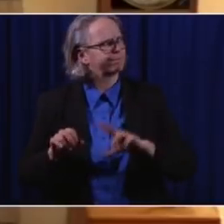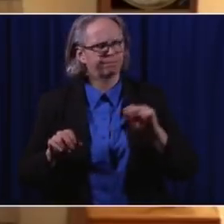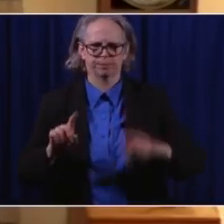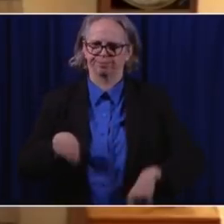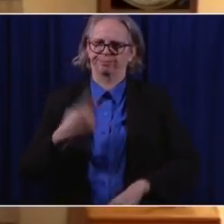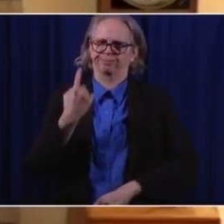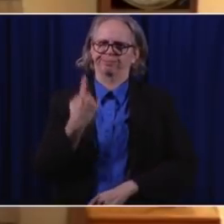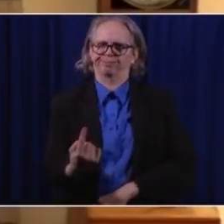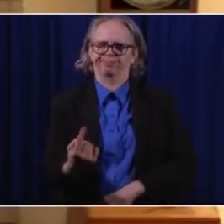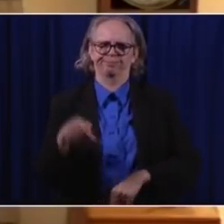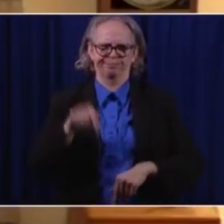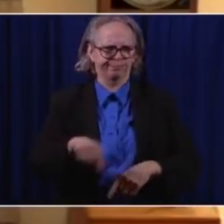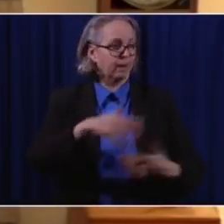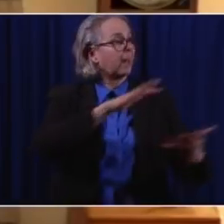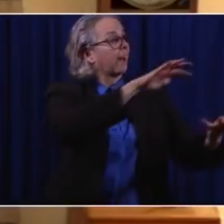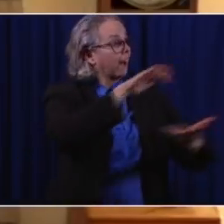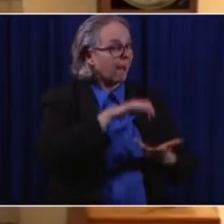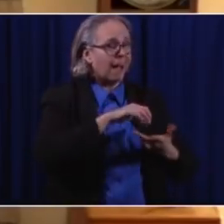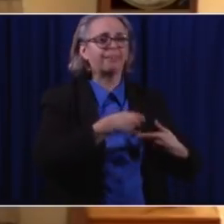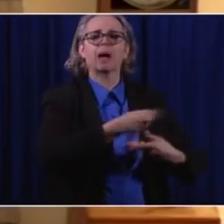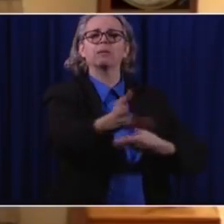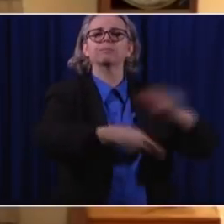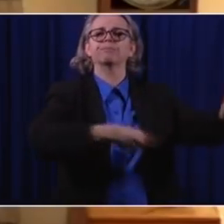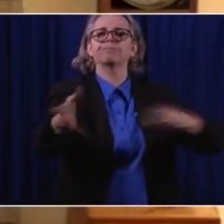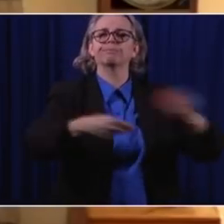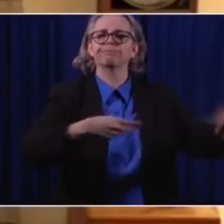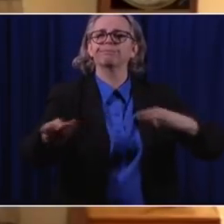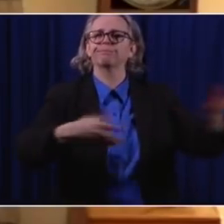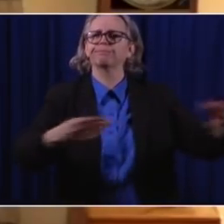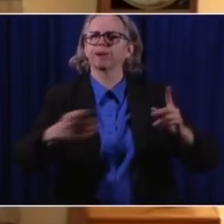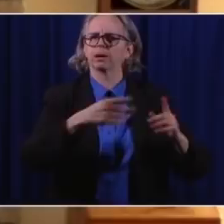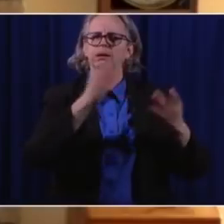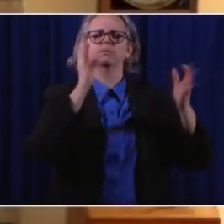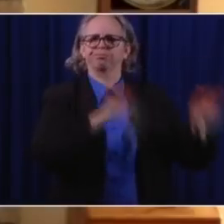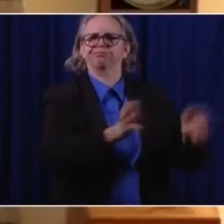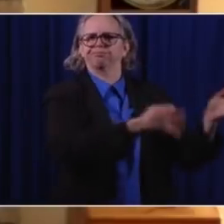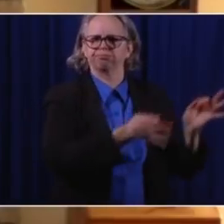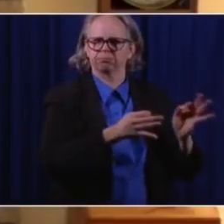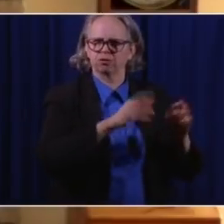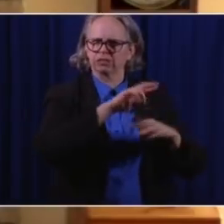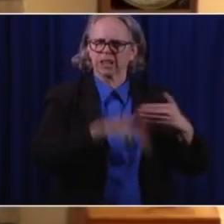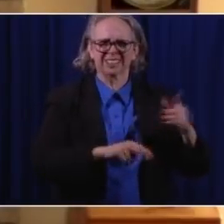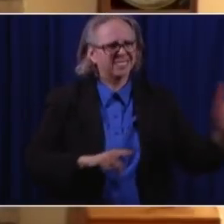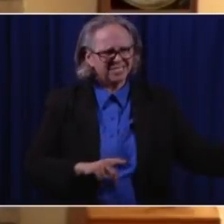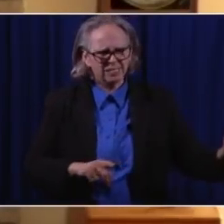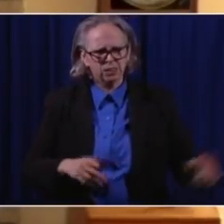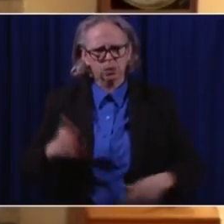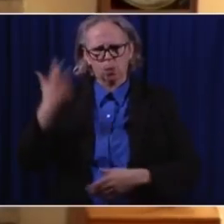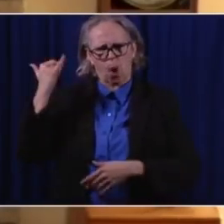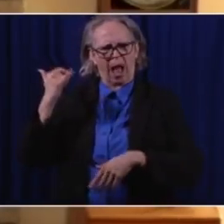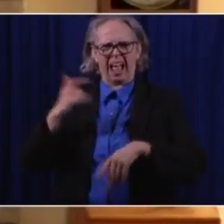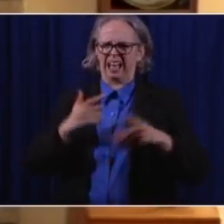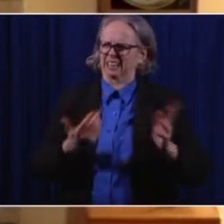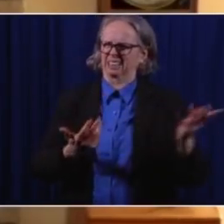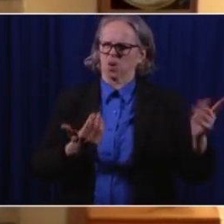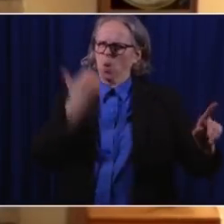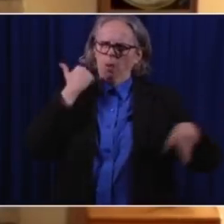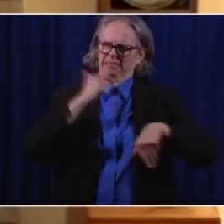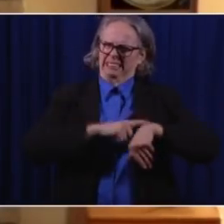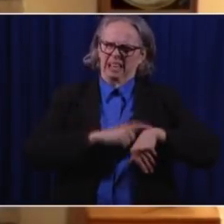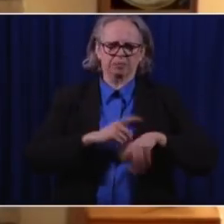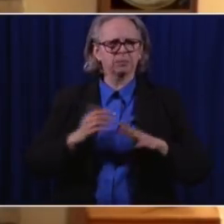understand why, because it's a very time-consuming process. Well, on Monday, we got to the